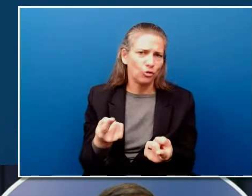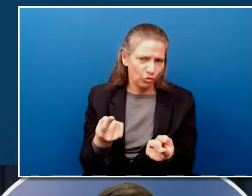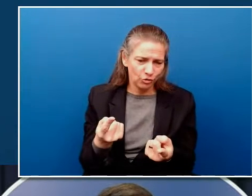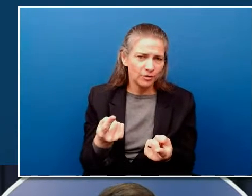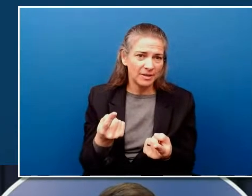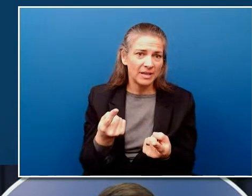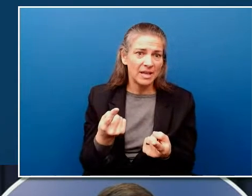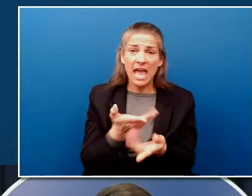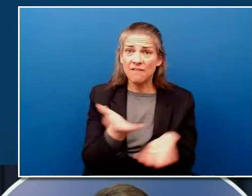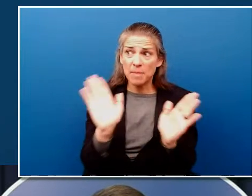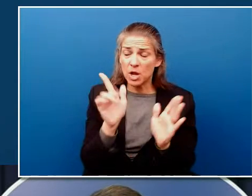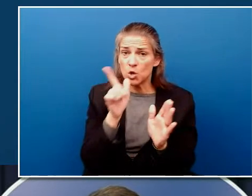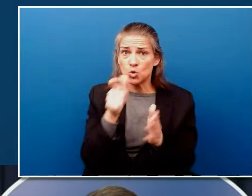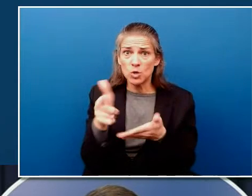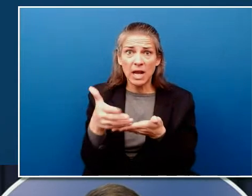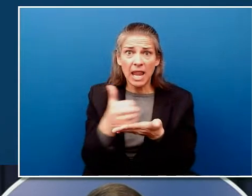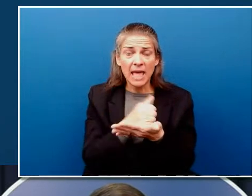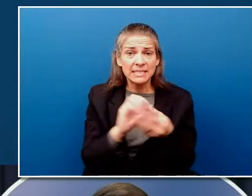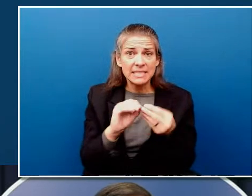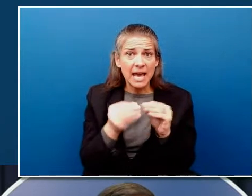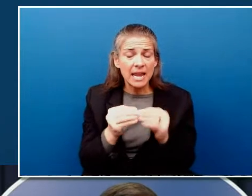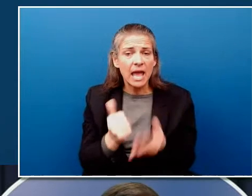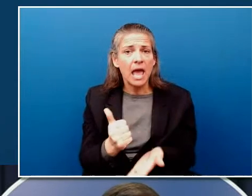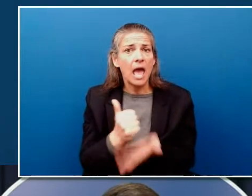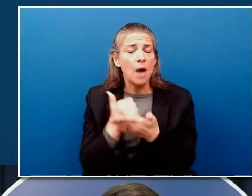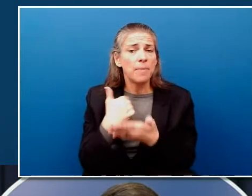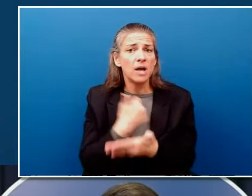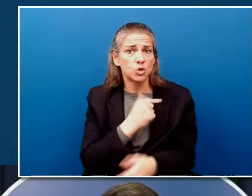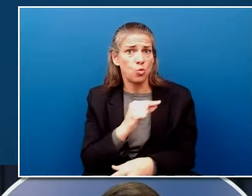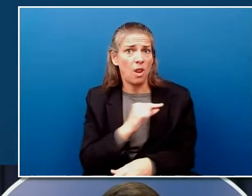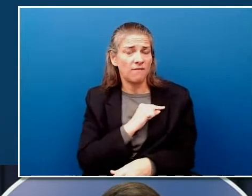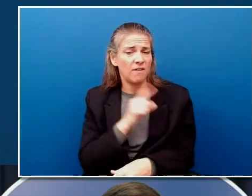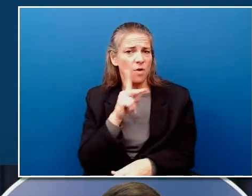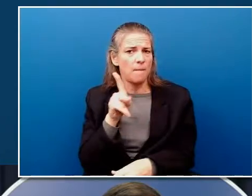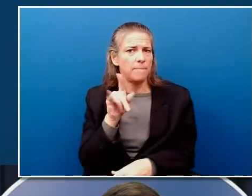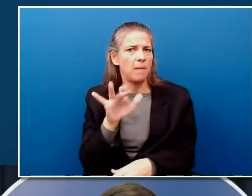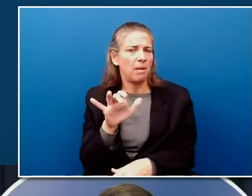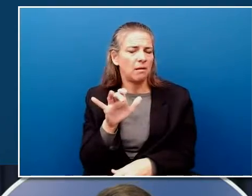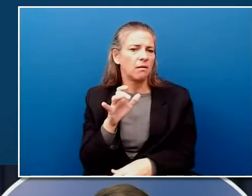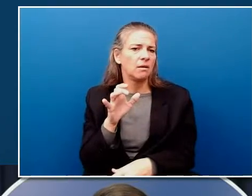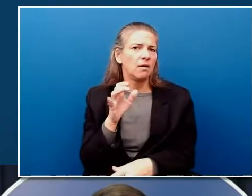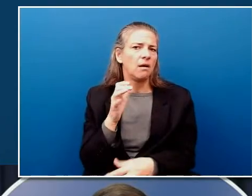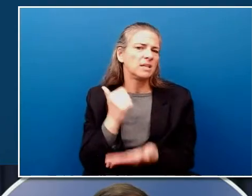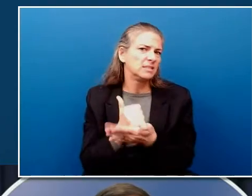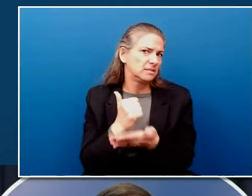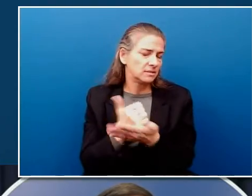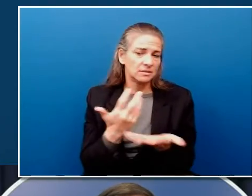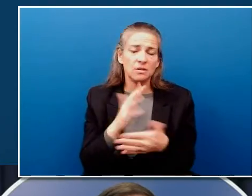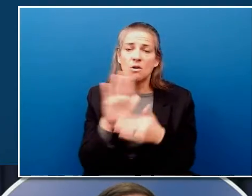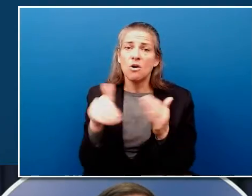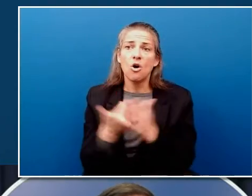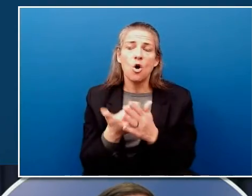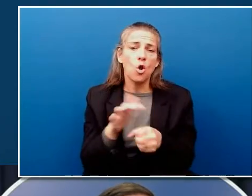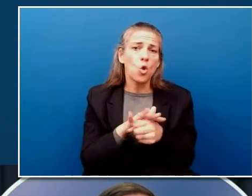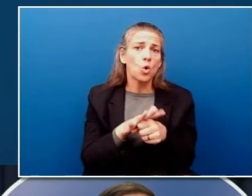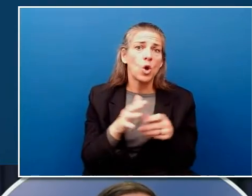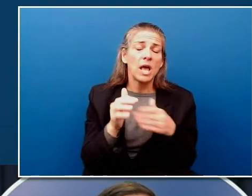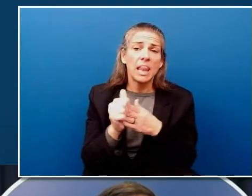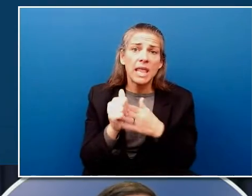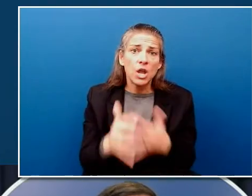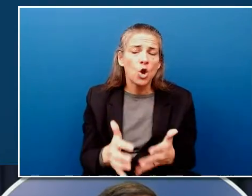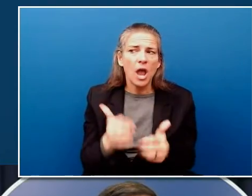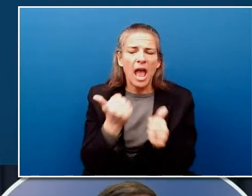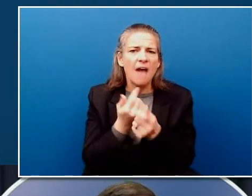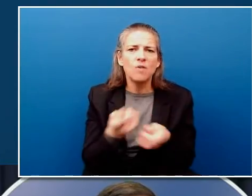out there that's collecting data to help us hopefully qualify for public or individual assistance. All our local leaders, everyone who's